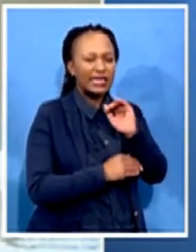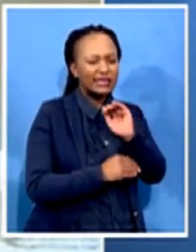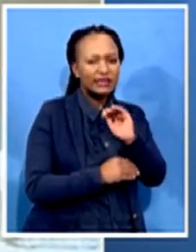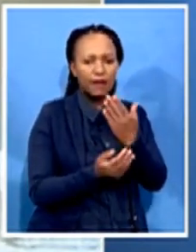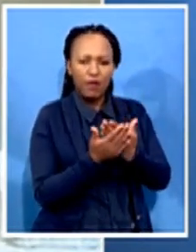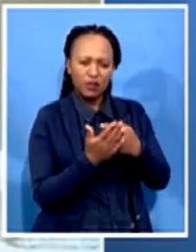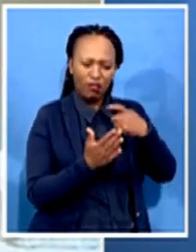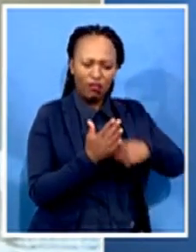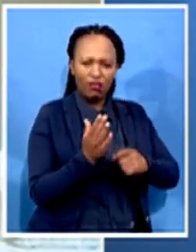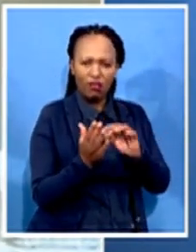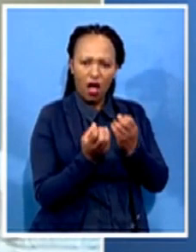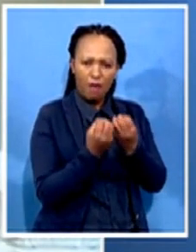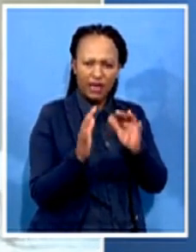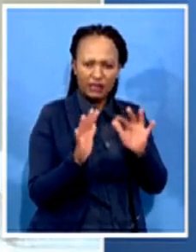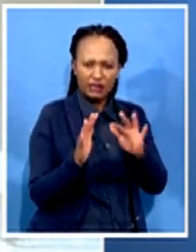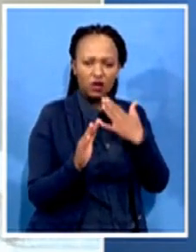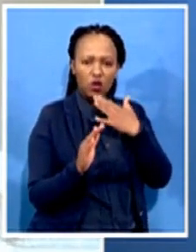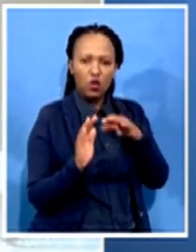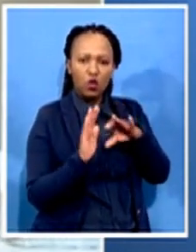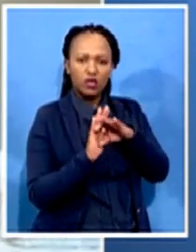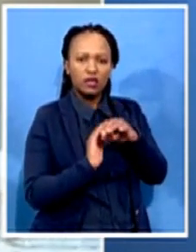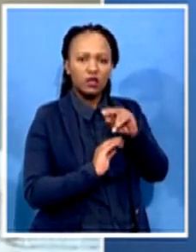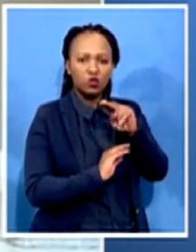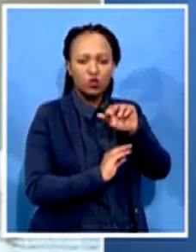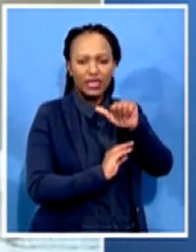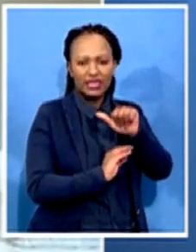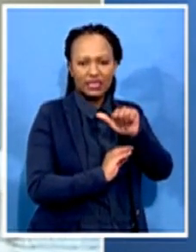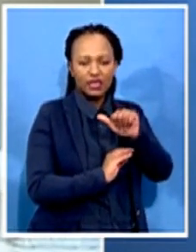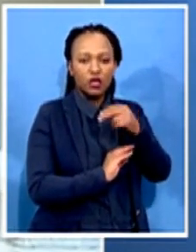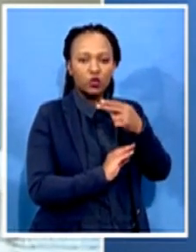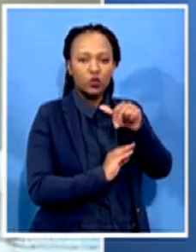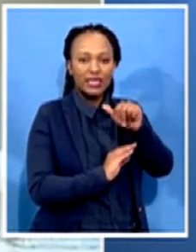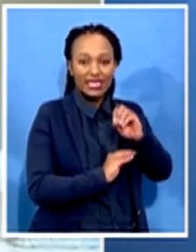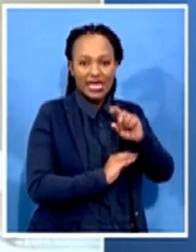is 260,000 rand. Then you must still